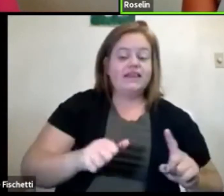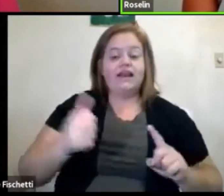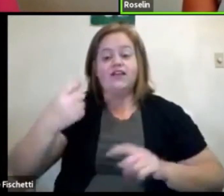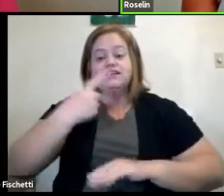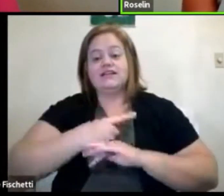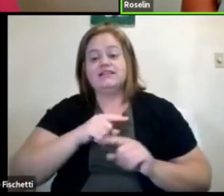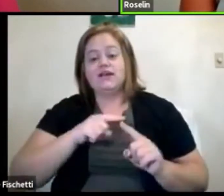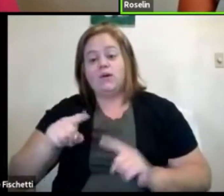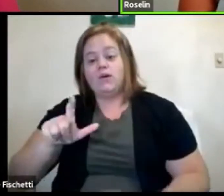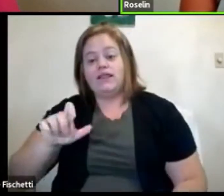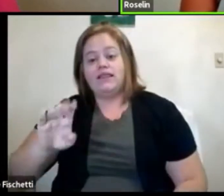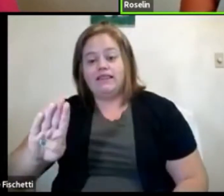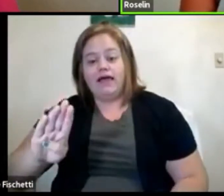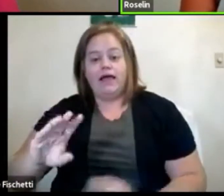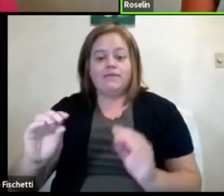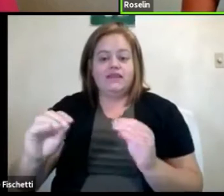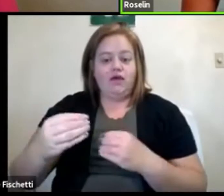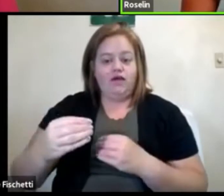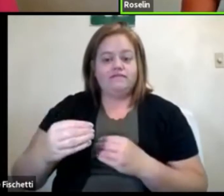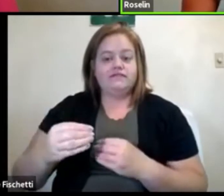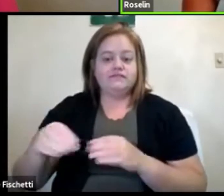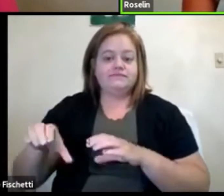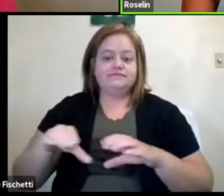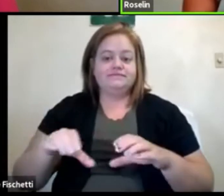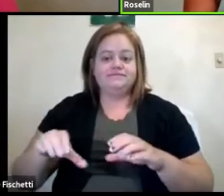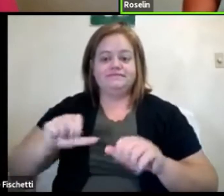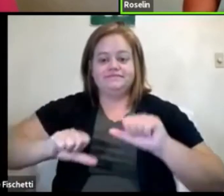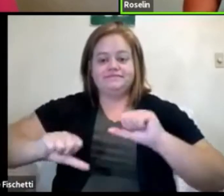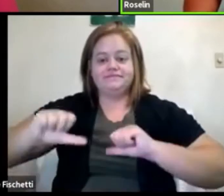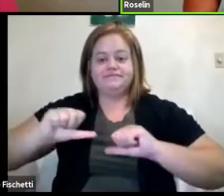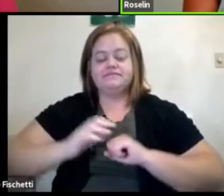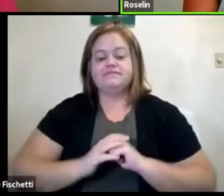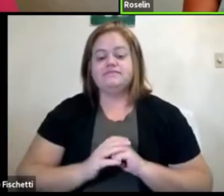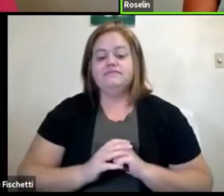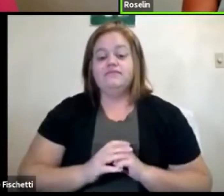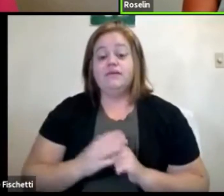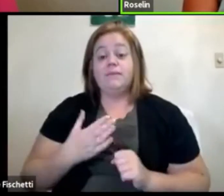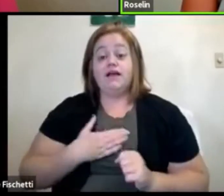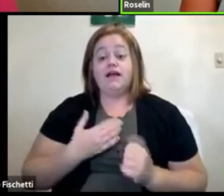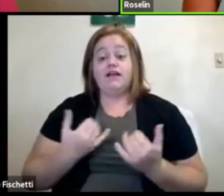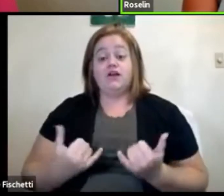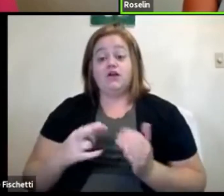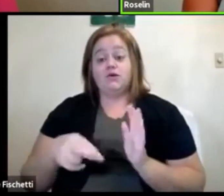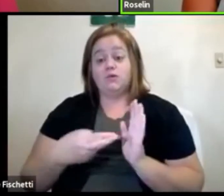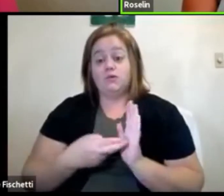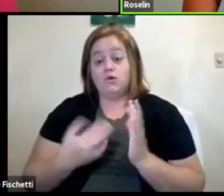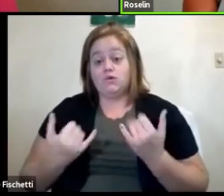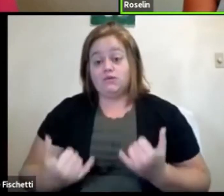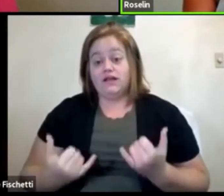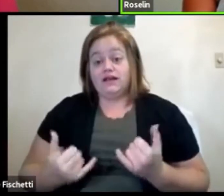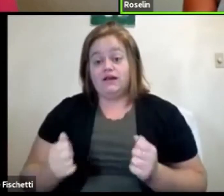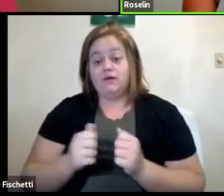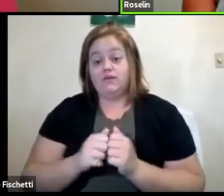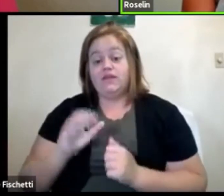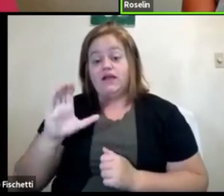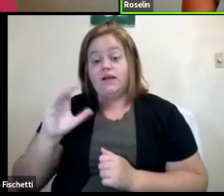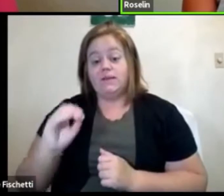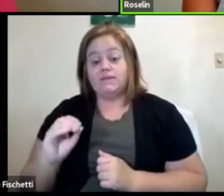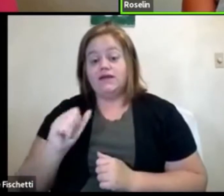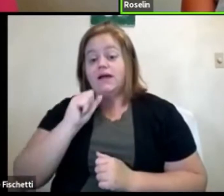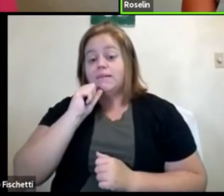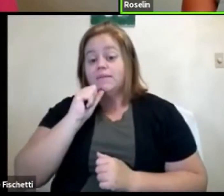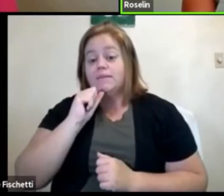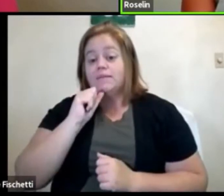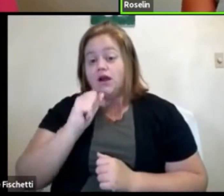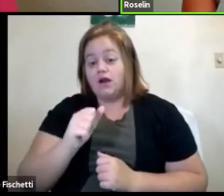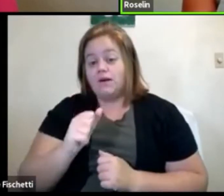in the office. So also in my current role and position, I'm not spending most of my time